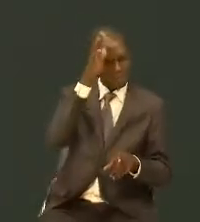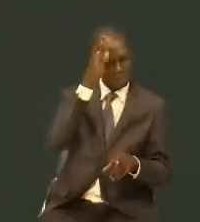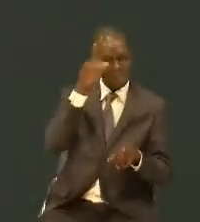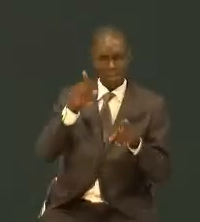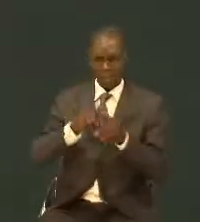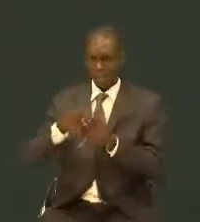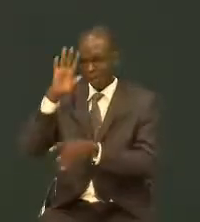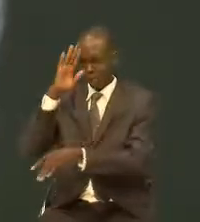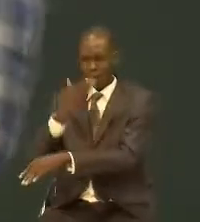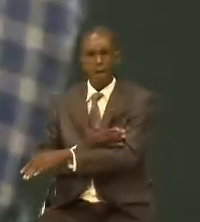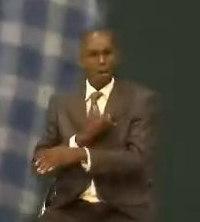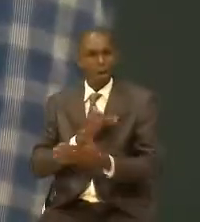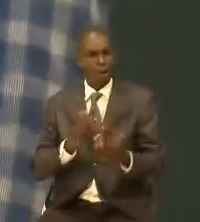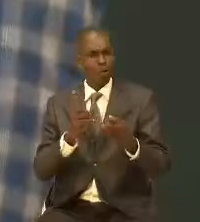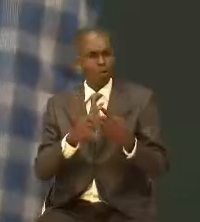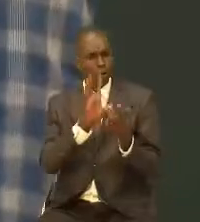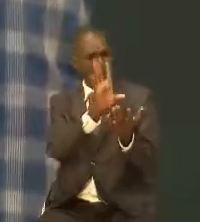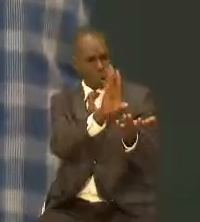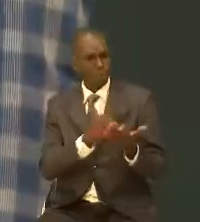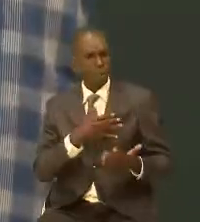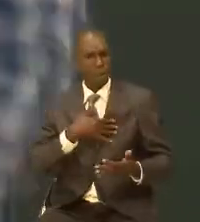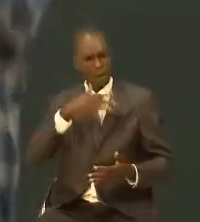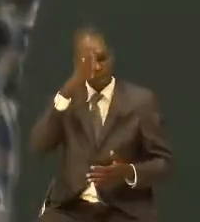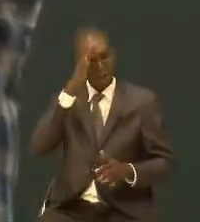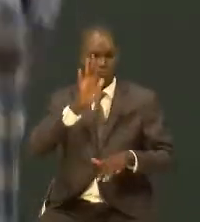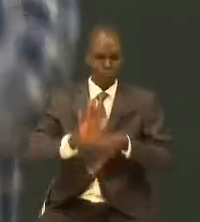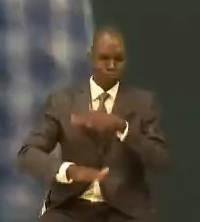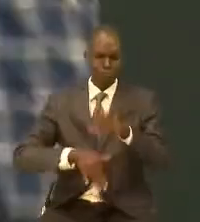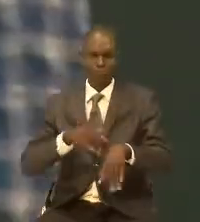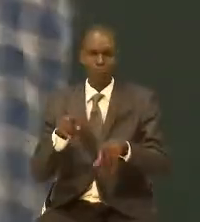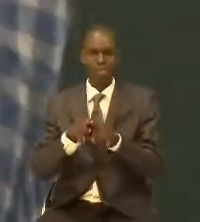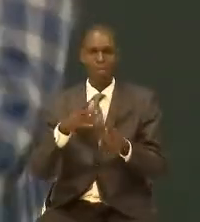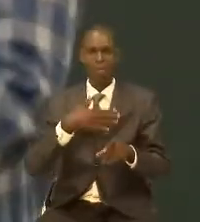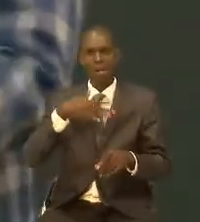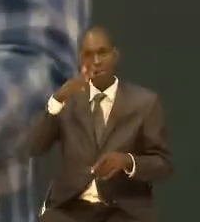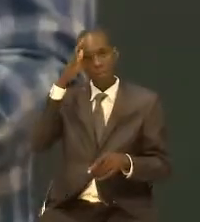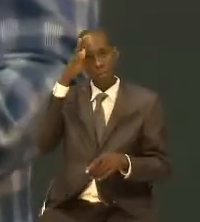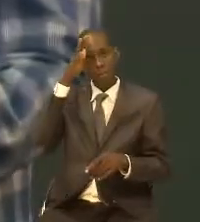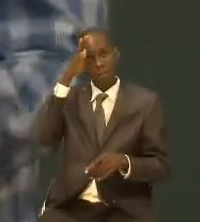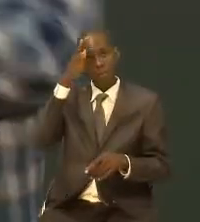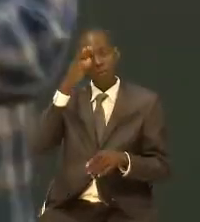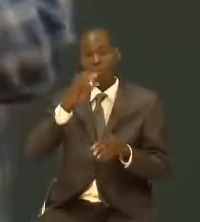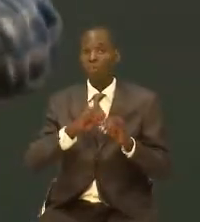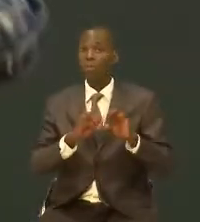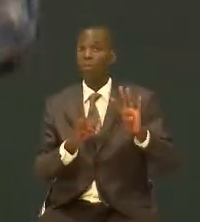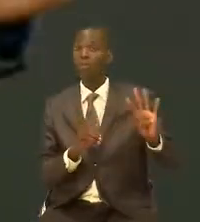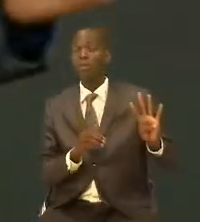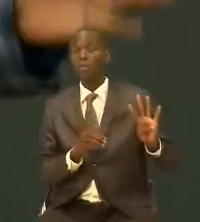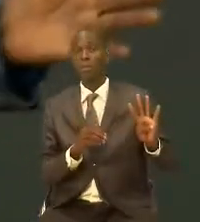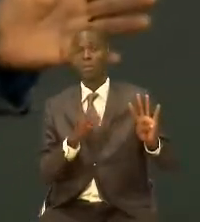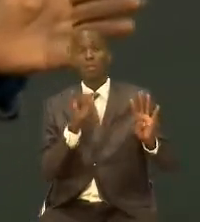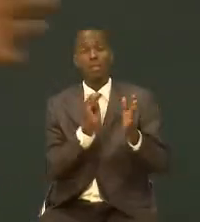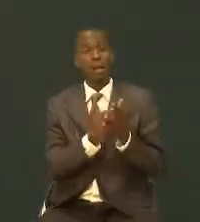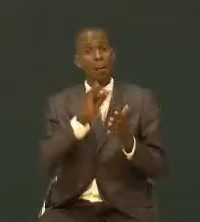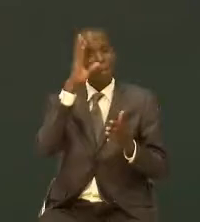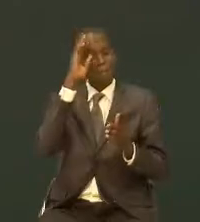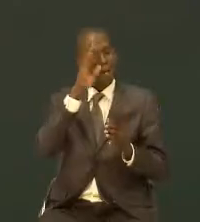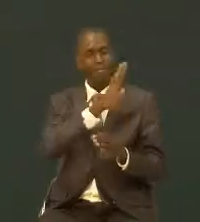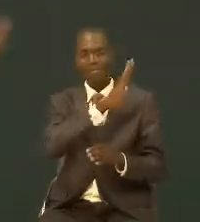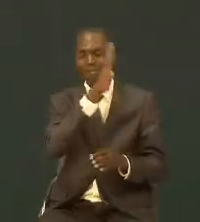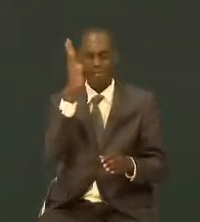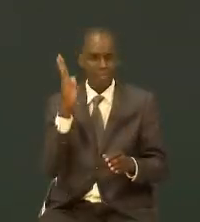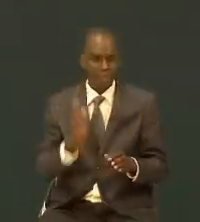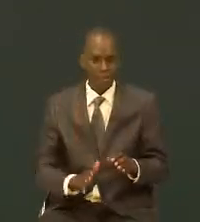be like my father i walk like my father number four the man had never walked he